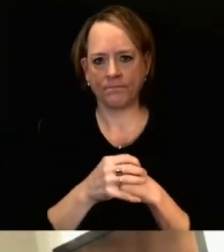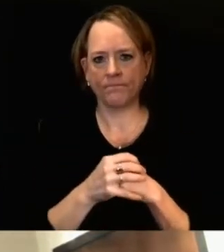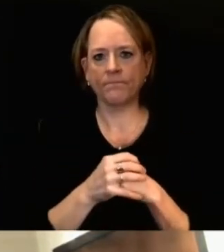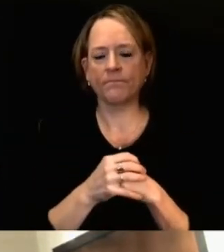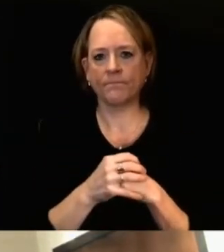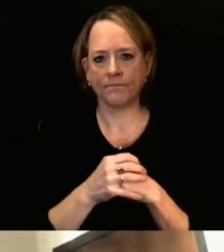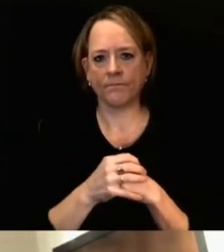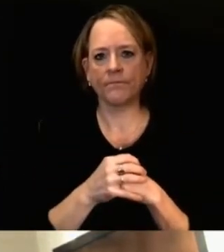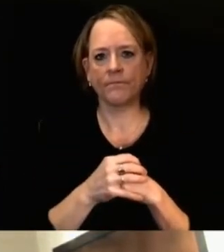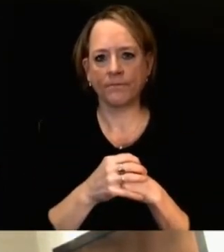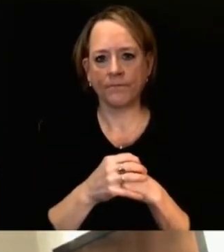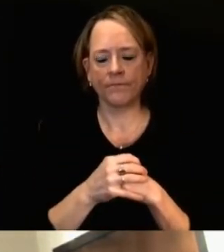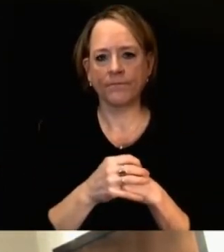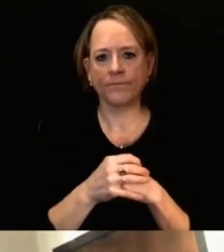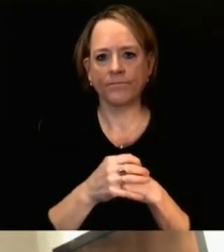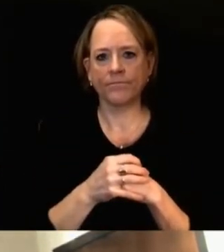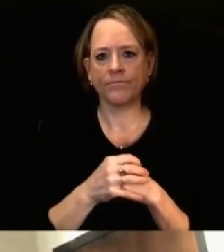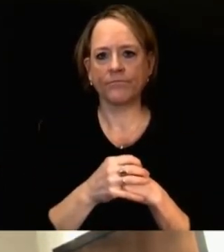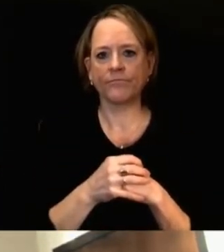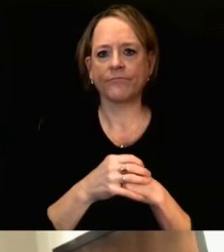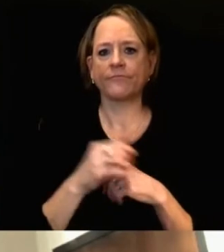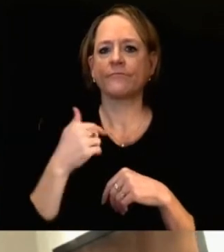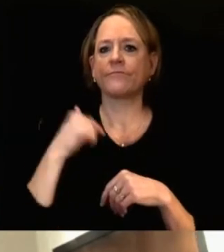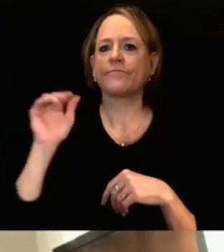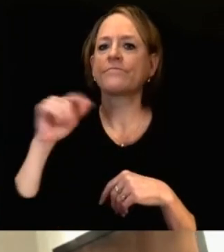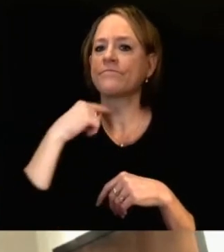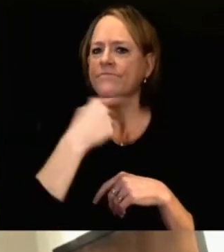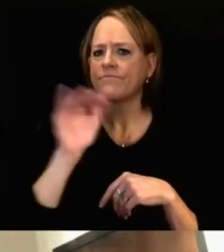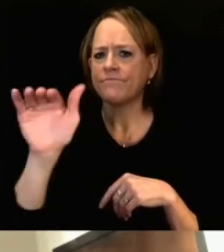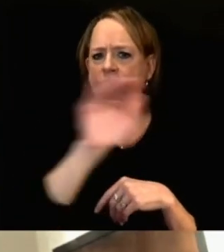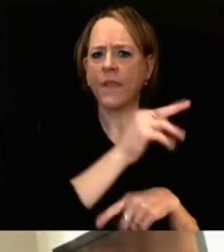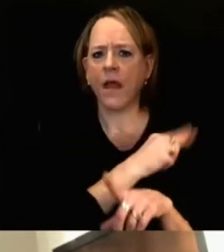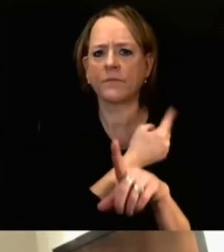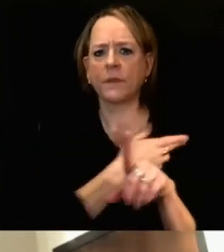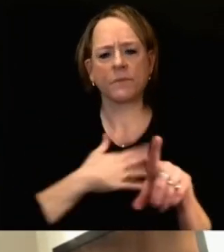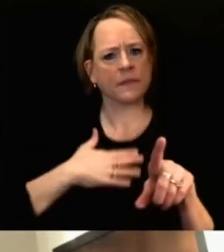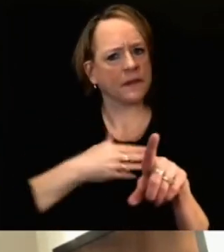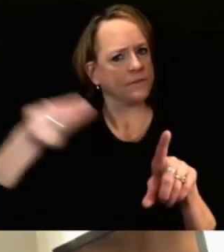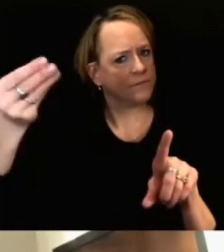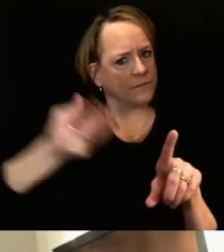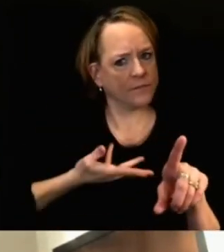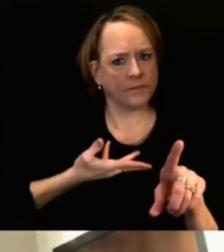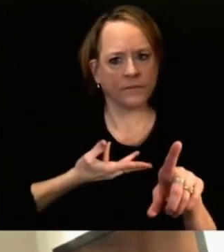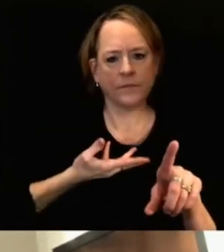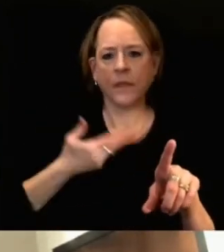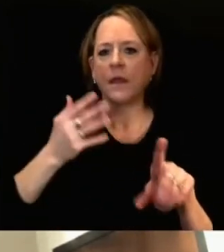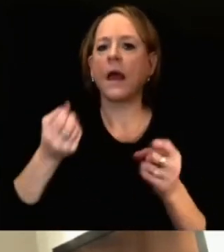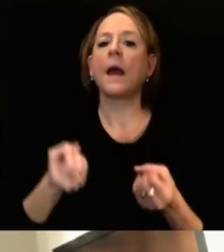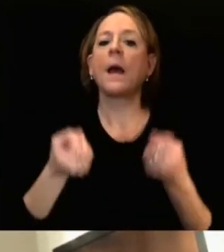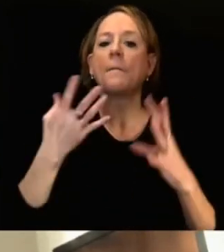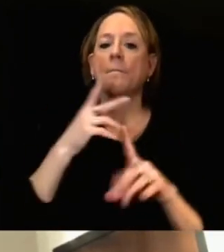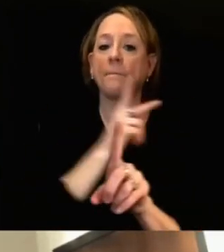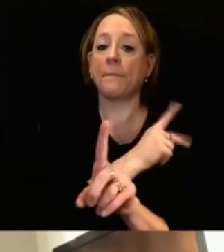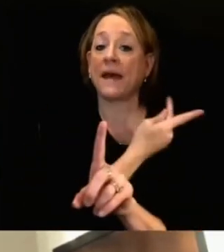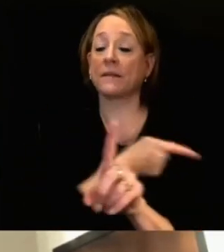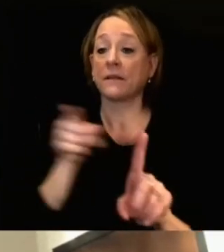on a daily basis how many patients test positive among their inpatient population, and they do that on a daily